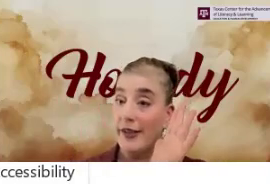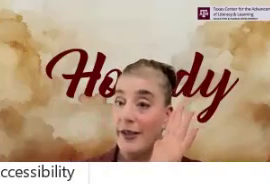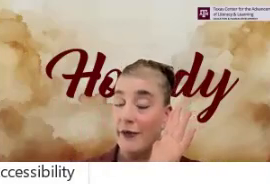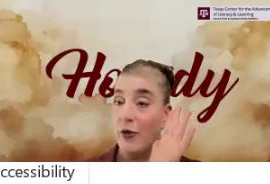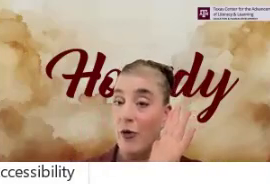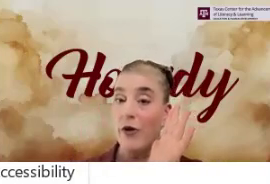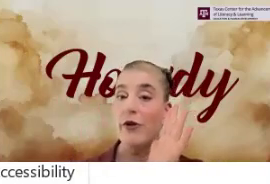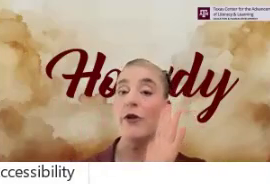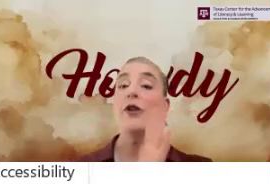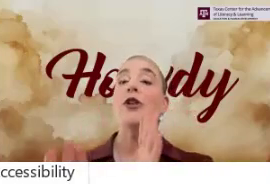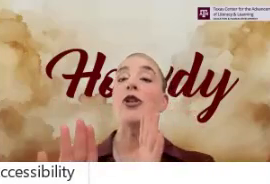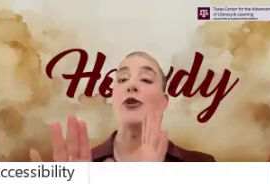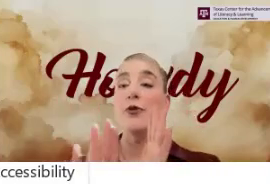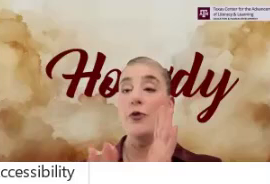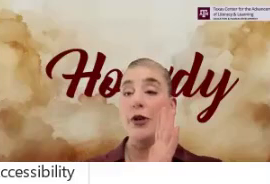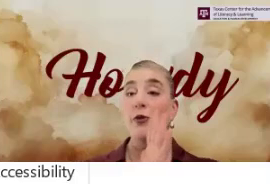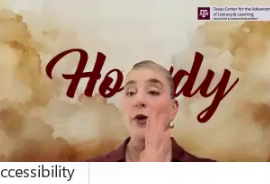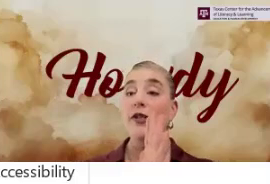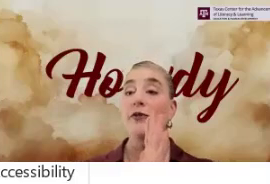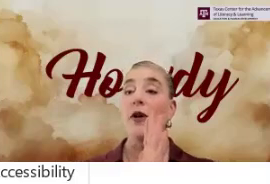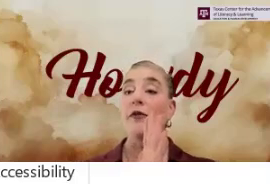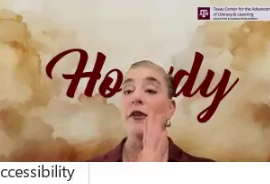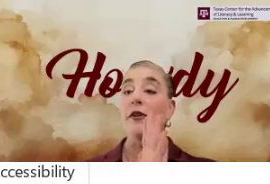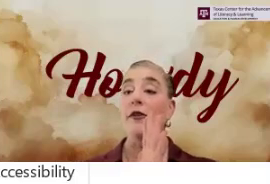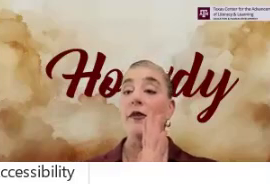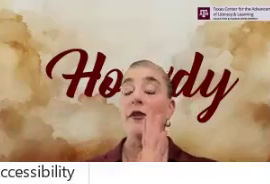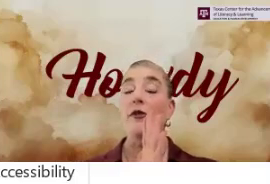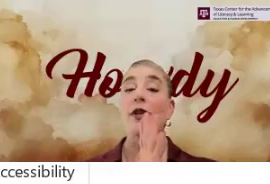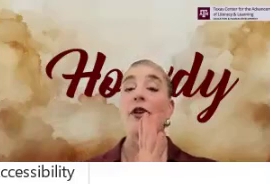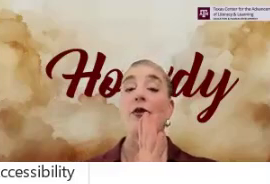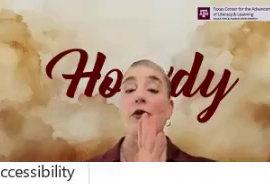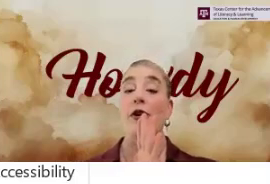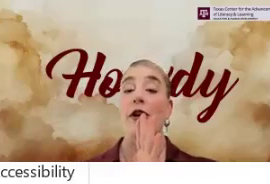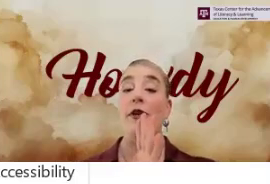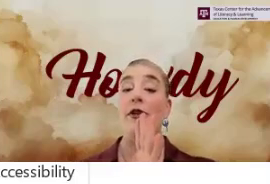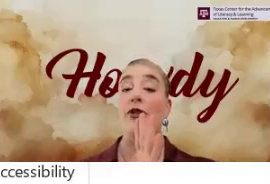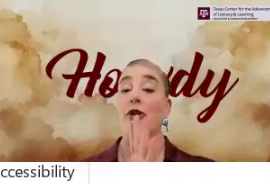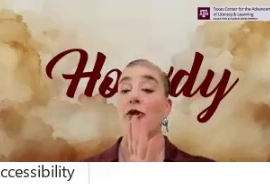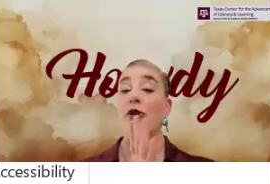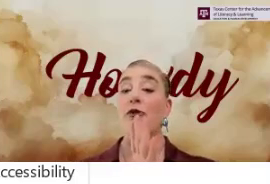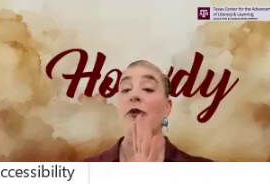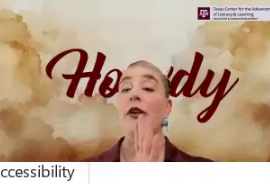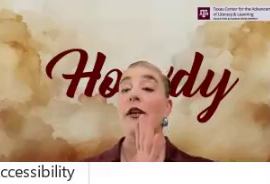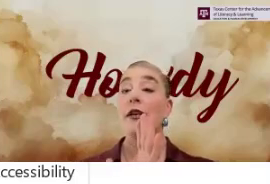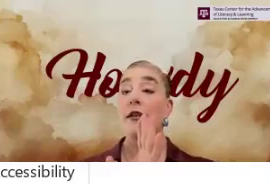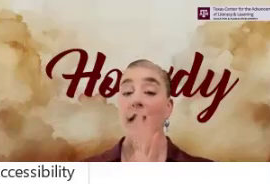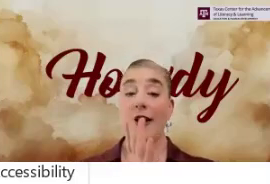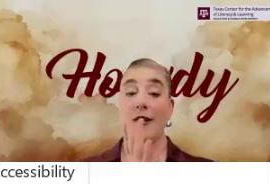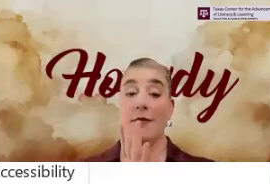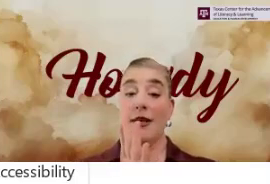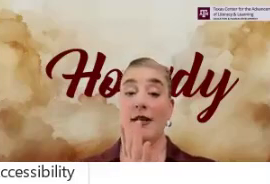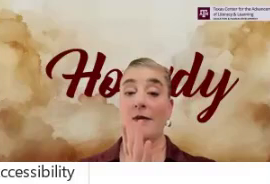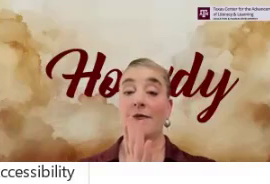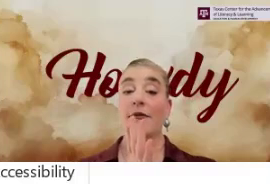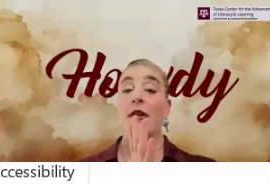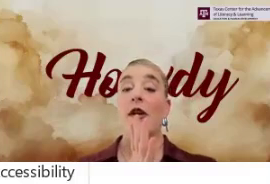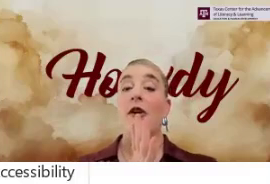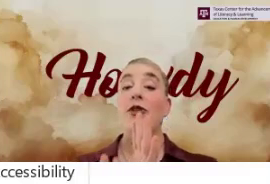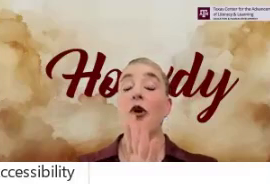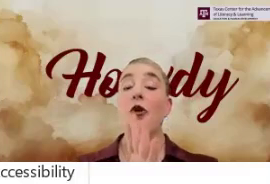want things in a different order, you can rearrange them in the reading order, and I'm going to show you that in a